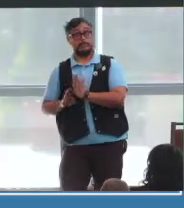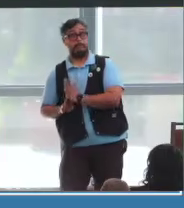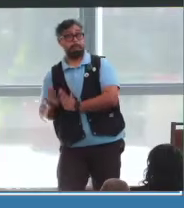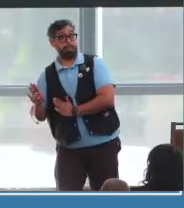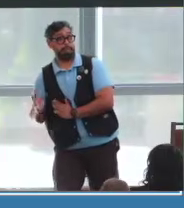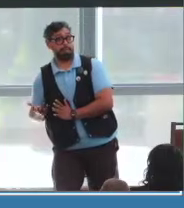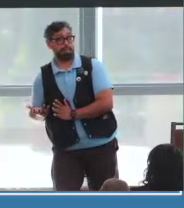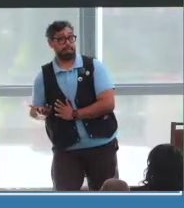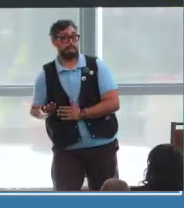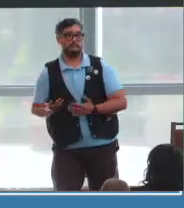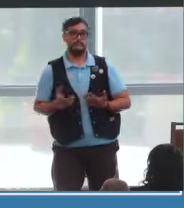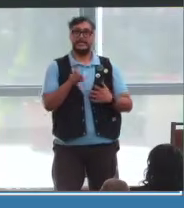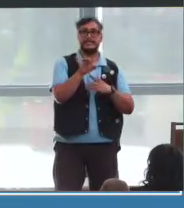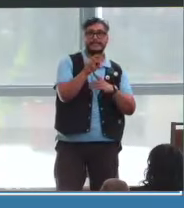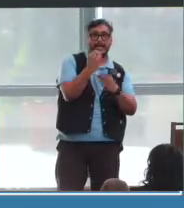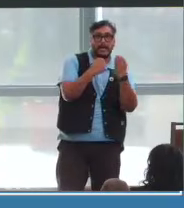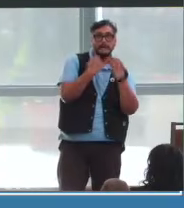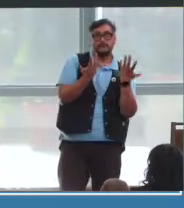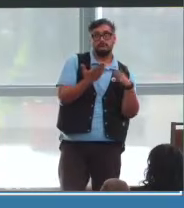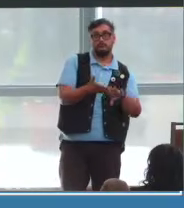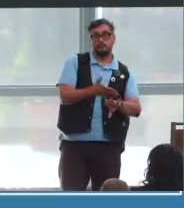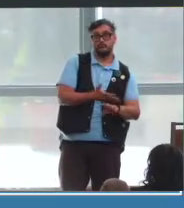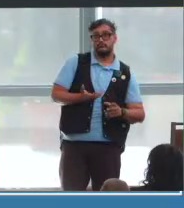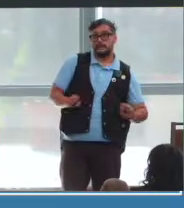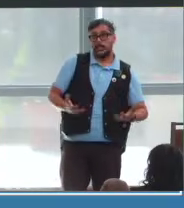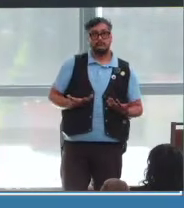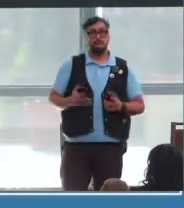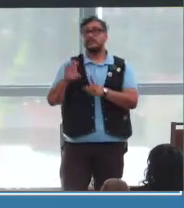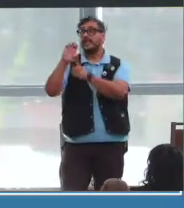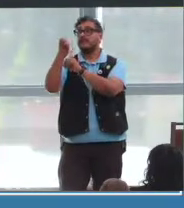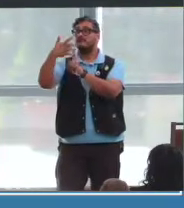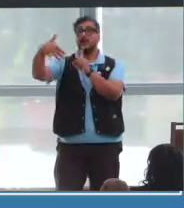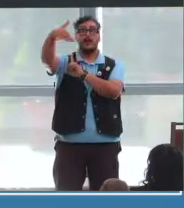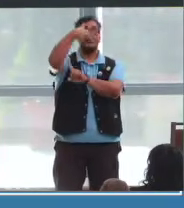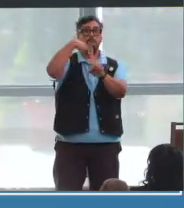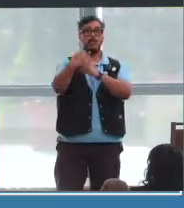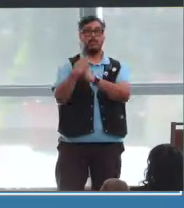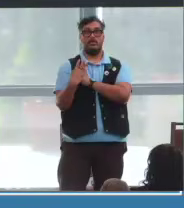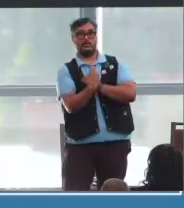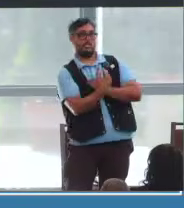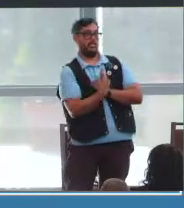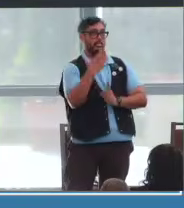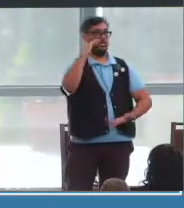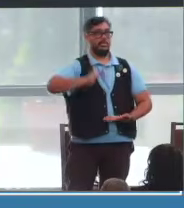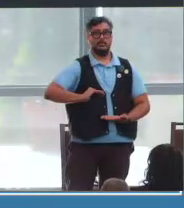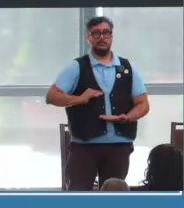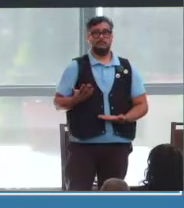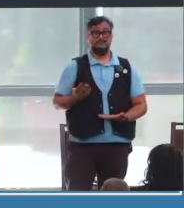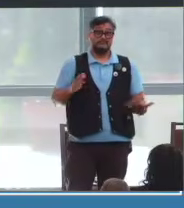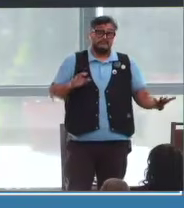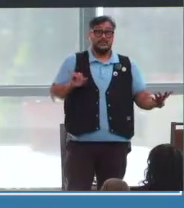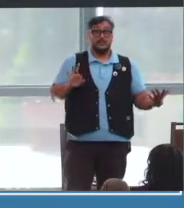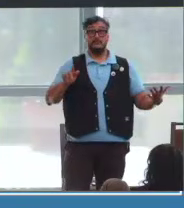can improve diet. We can eliminate environmental exposures. And when lupus manifests,